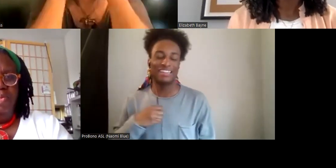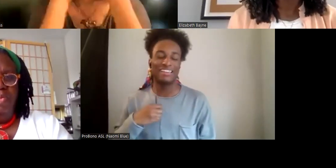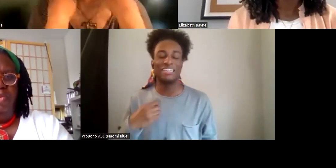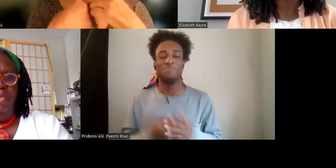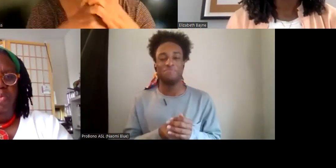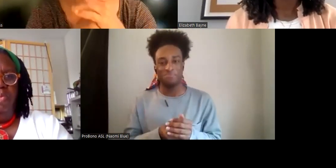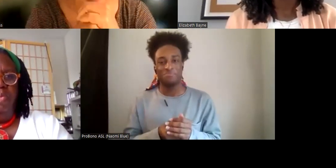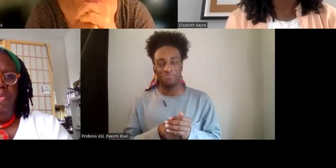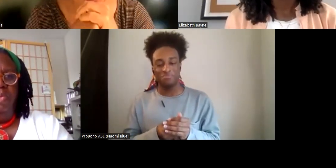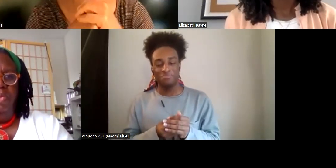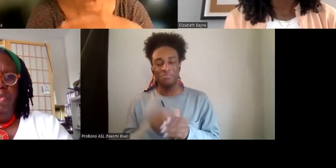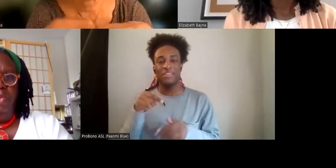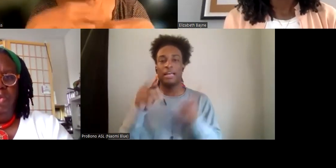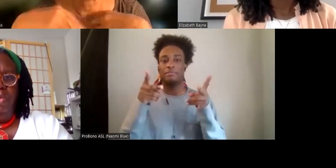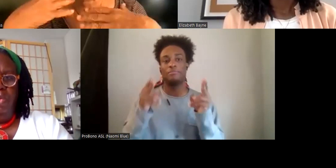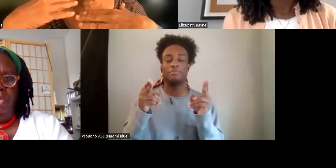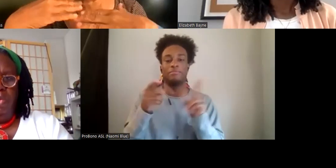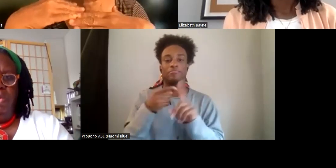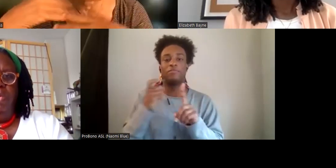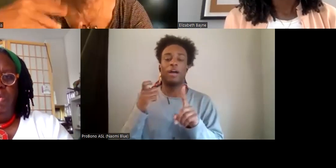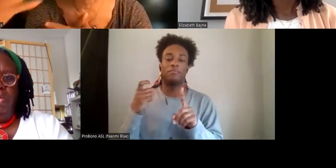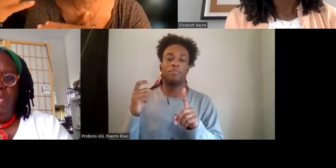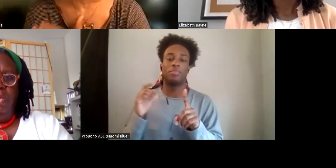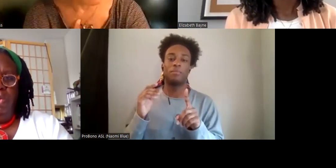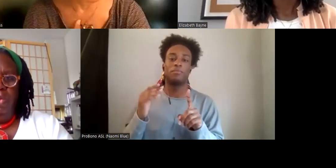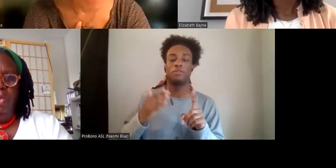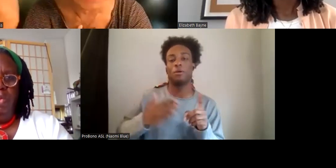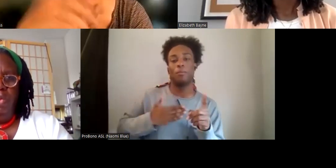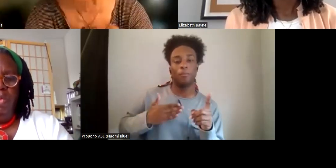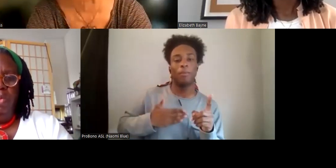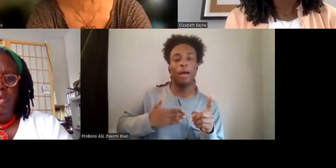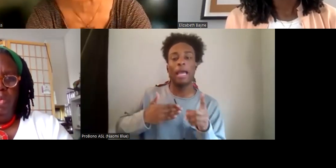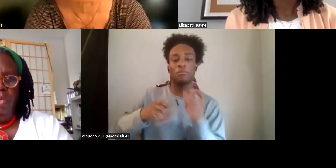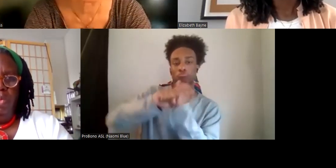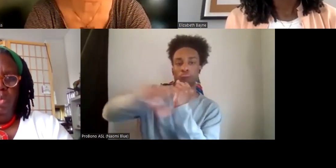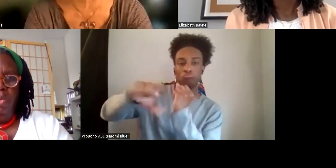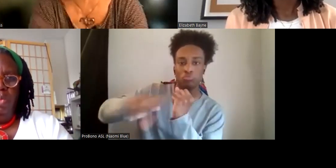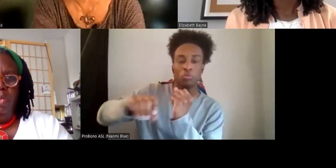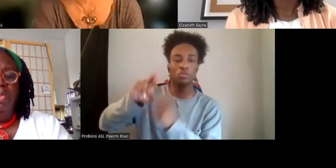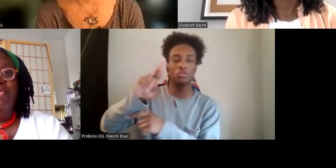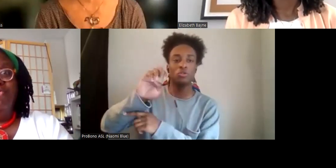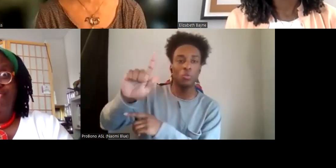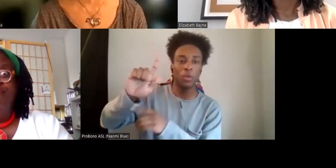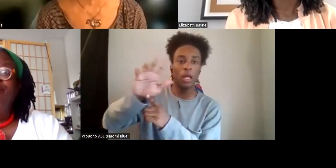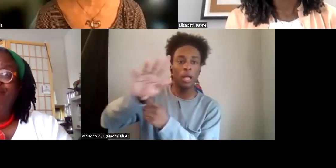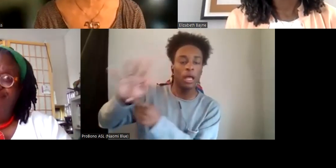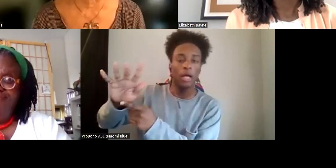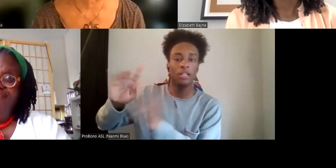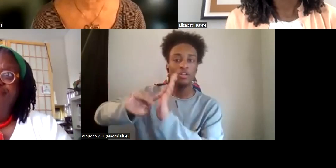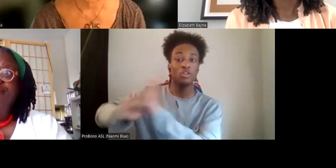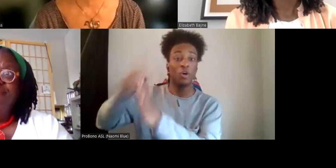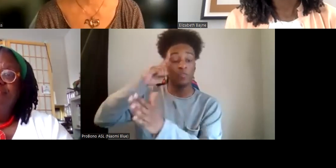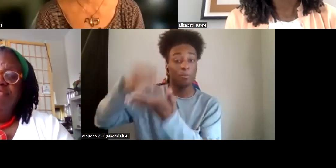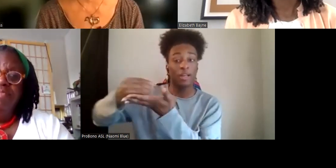This is actually an excerpt of the pitch reel that I was using to fund the film. It took me 5 years to raise the money and complete this